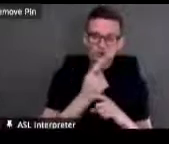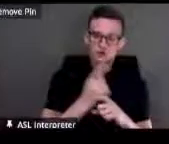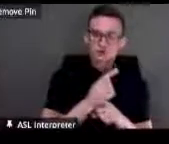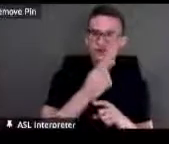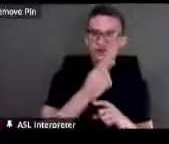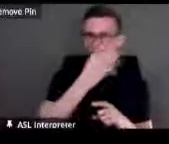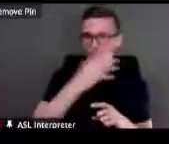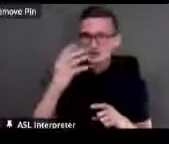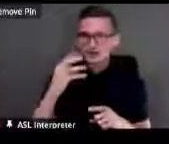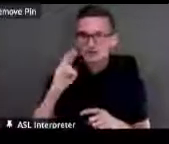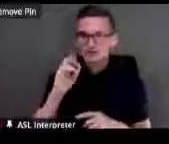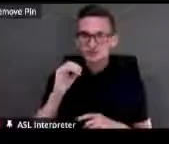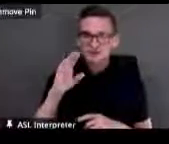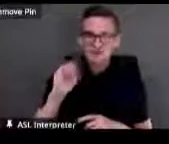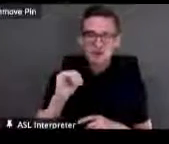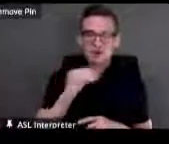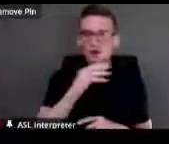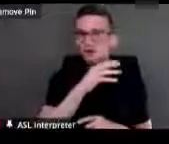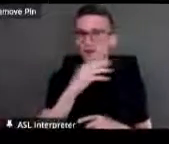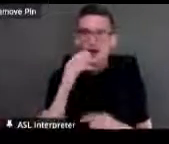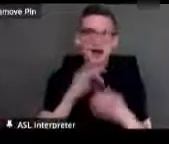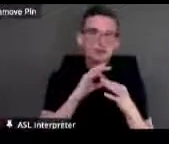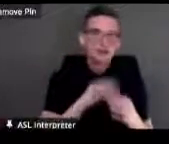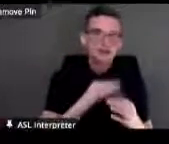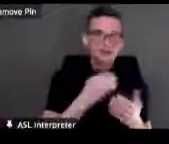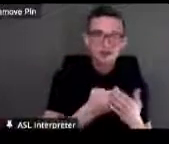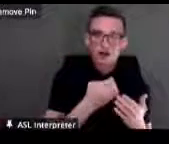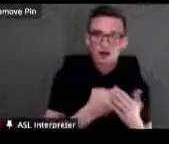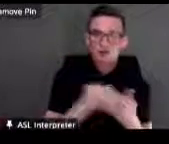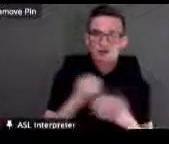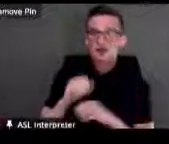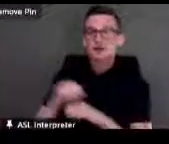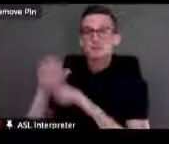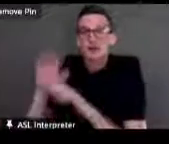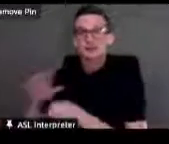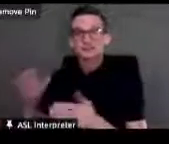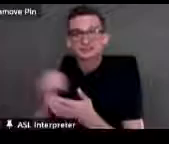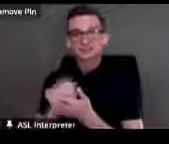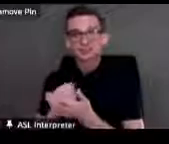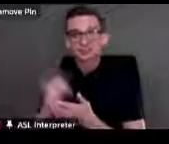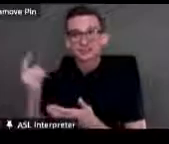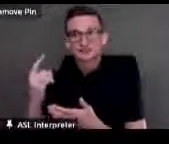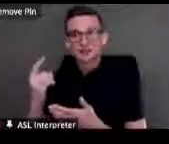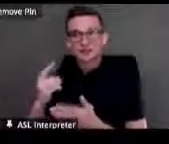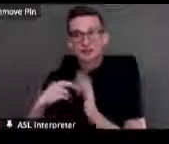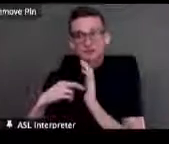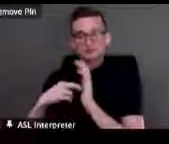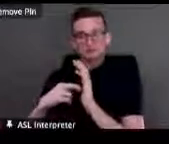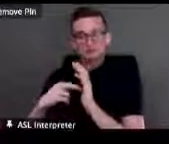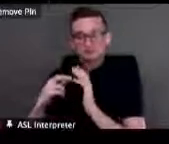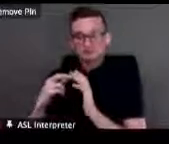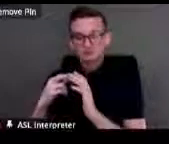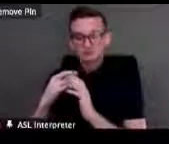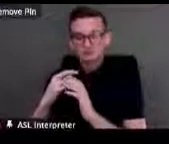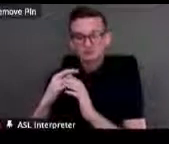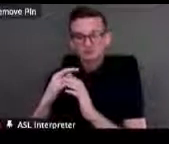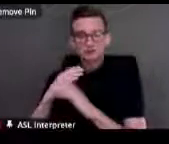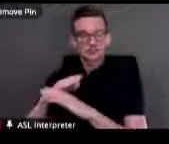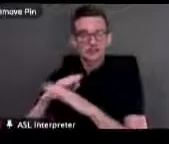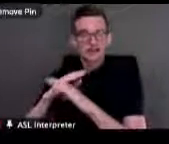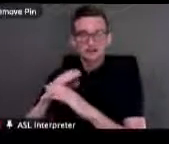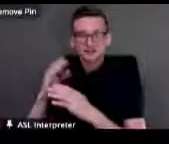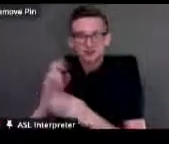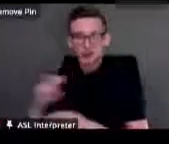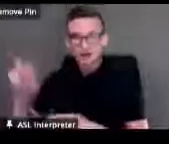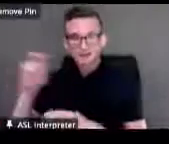ag-based economy, and the mountains deserve to have someone that is invested in protecting tourism and the land. Okay, that's it.